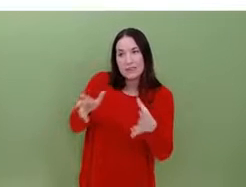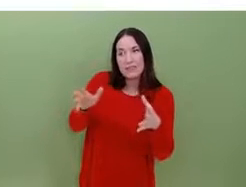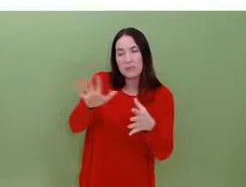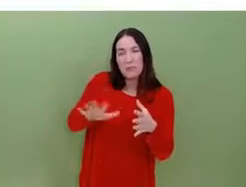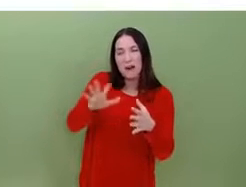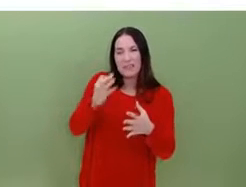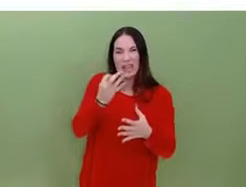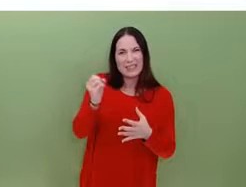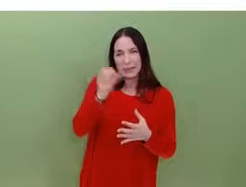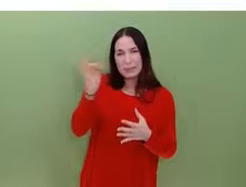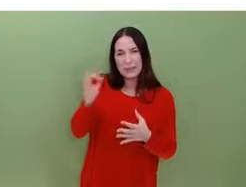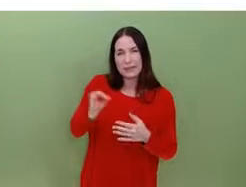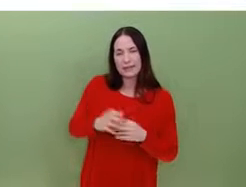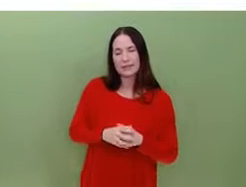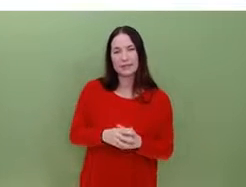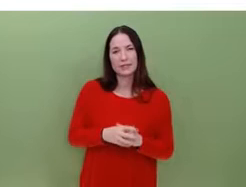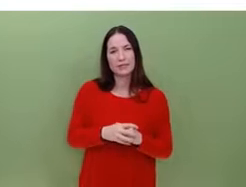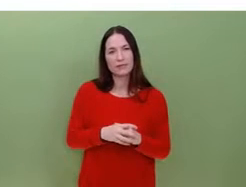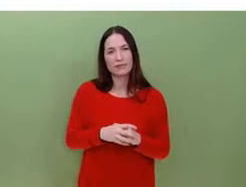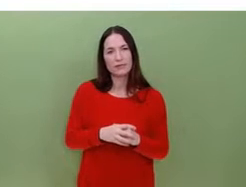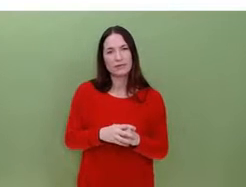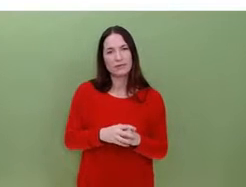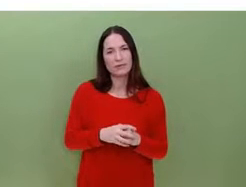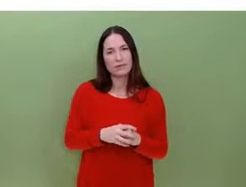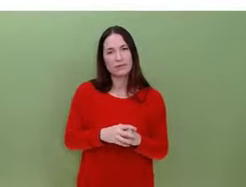80% for those with mental disorder.